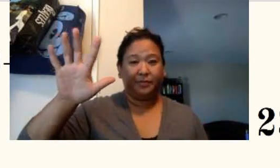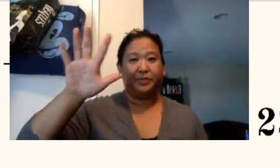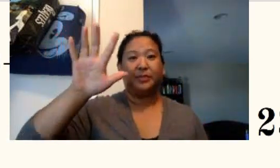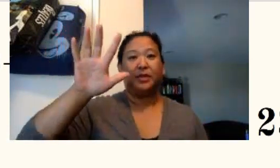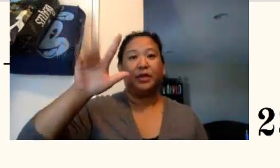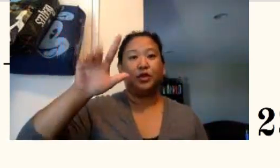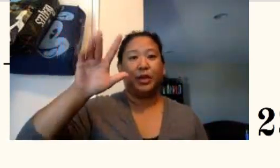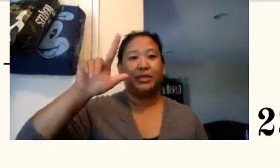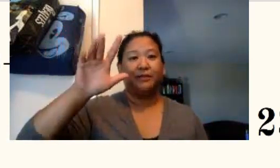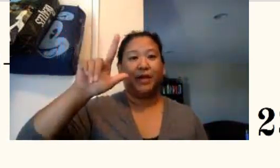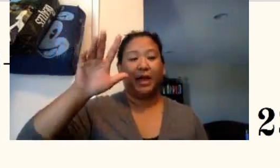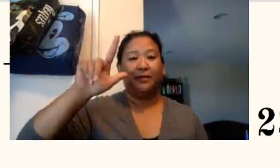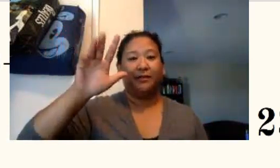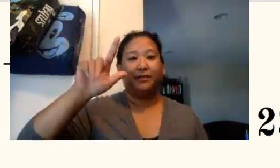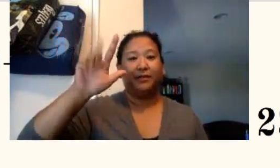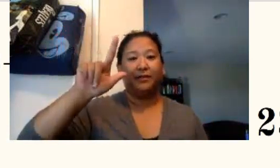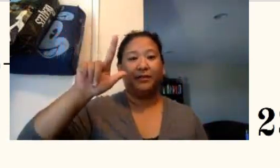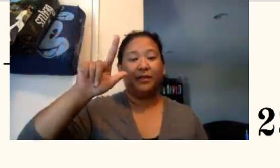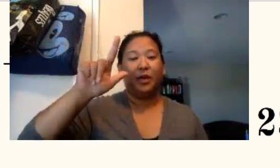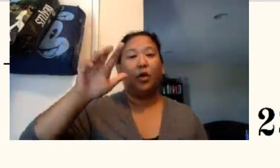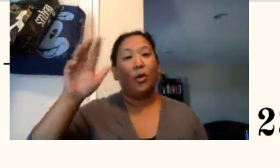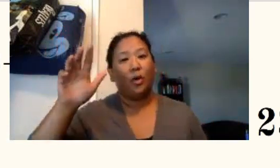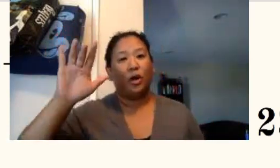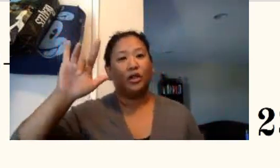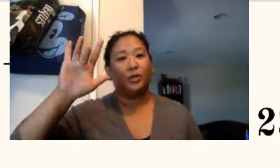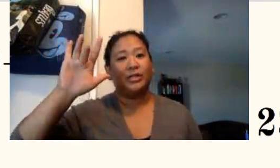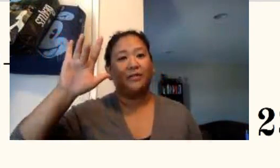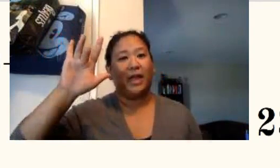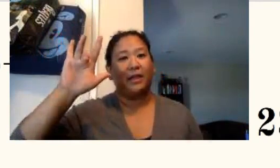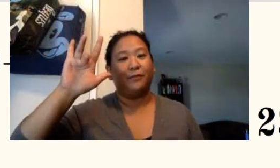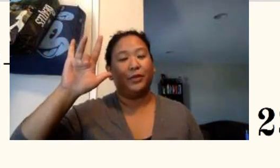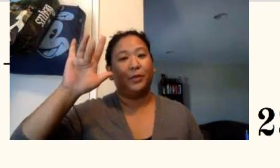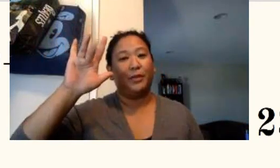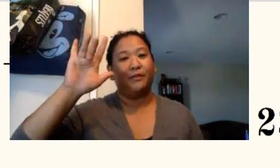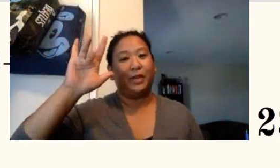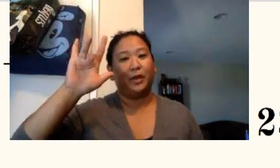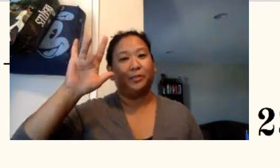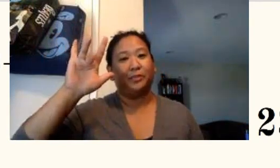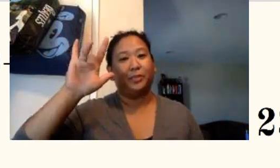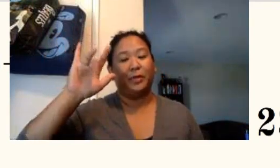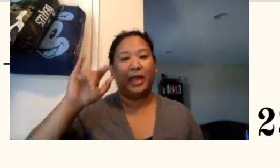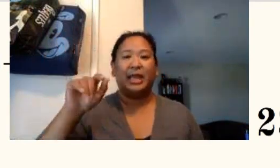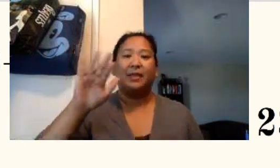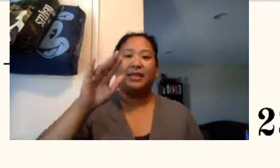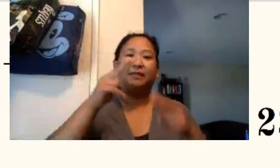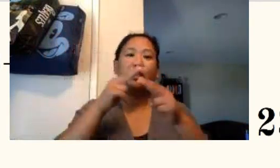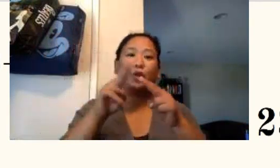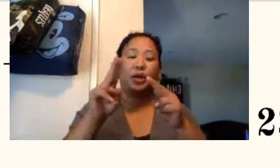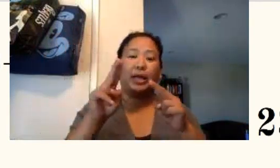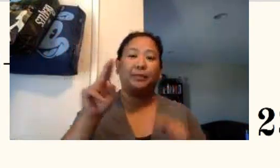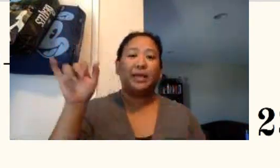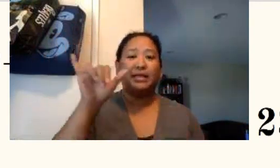25, 25, or 25 with your middle finger. Okay, that's